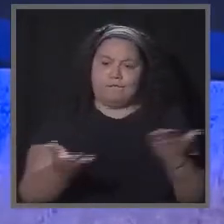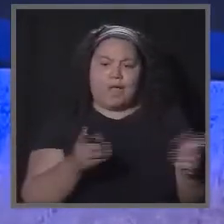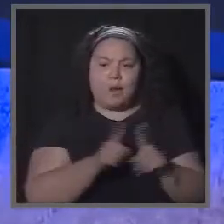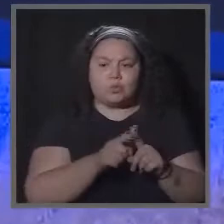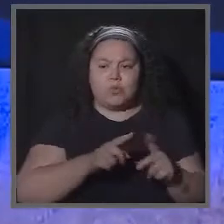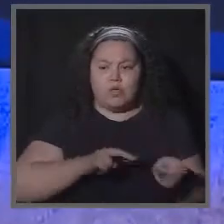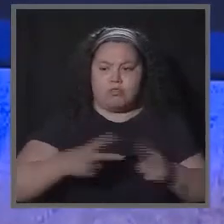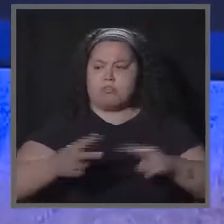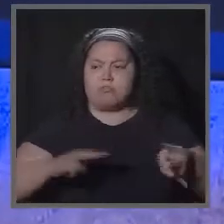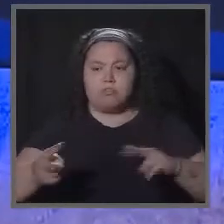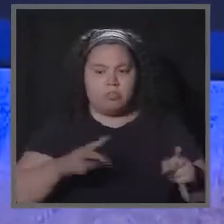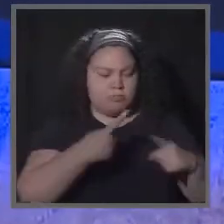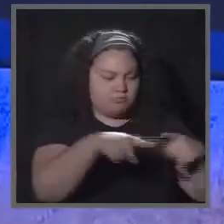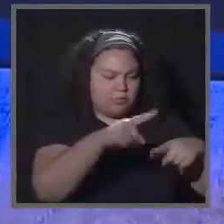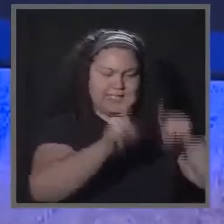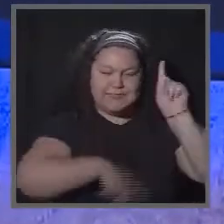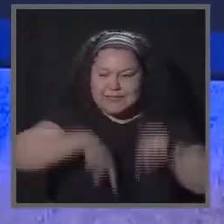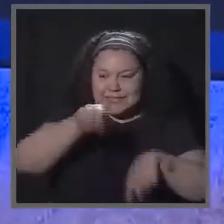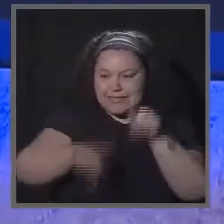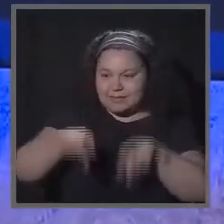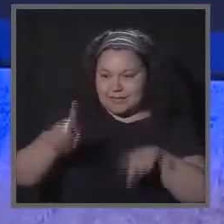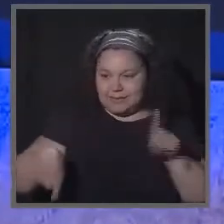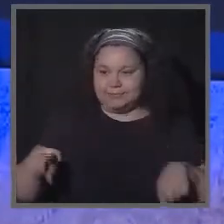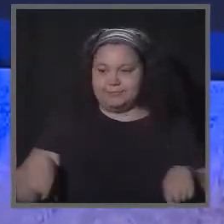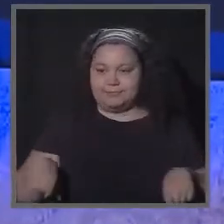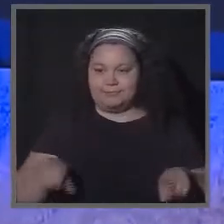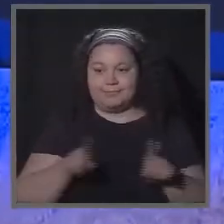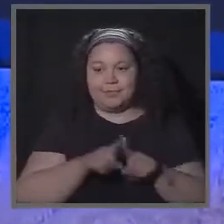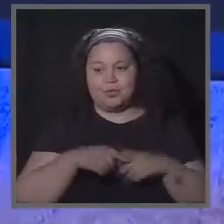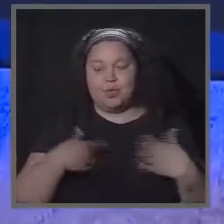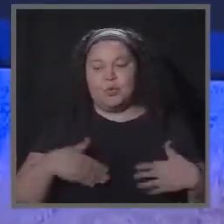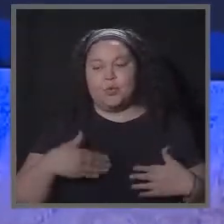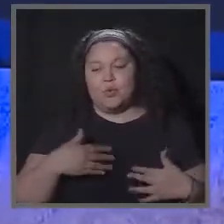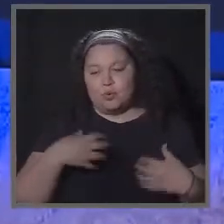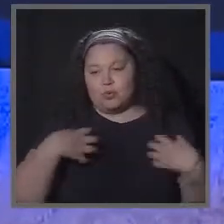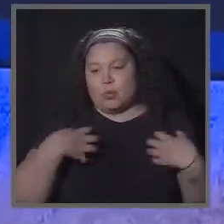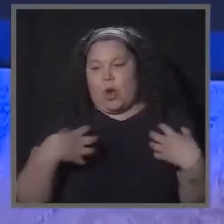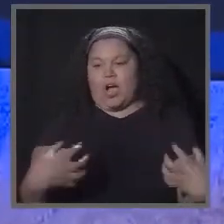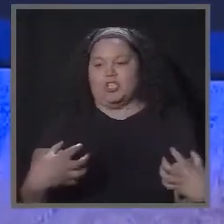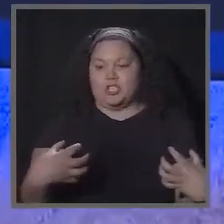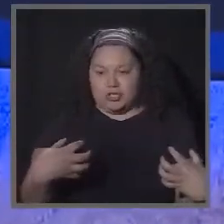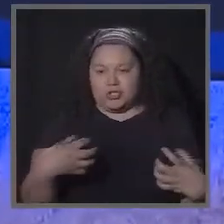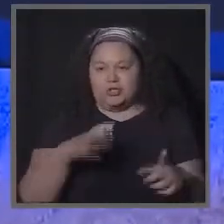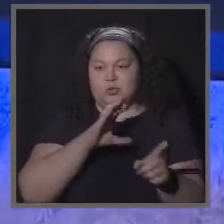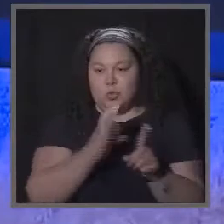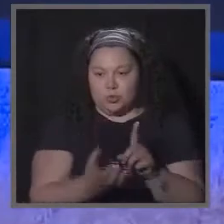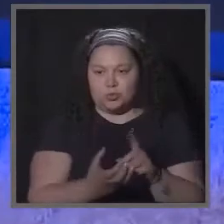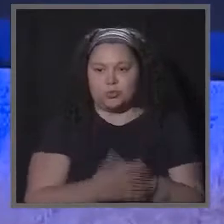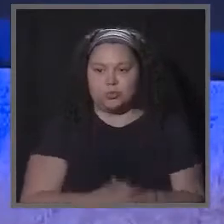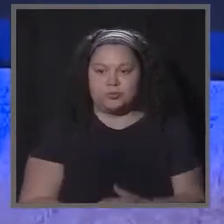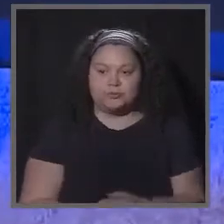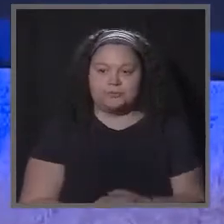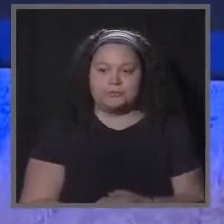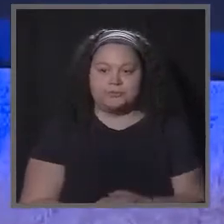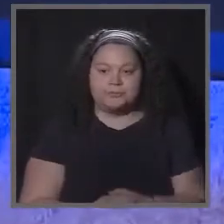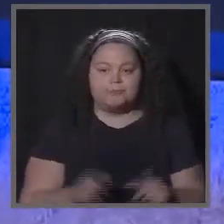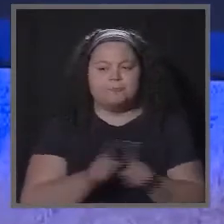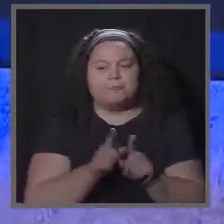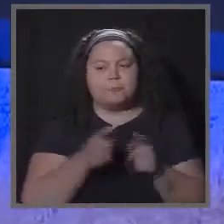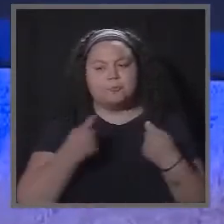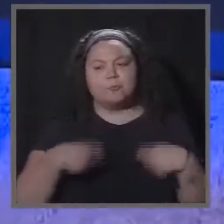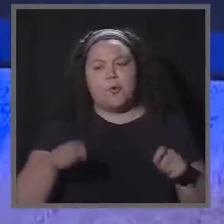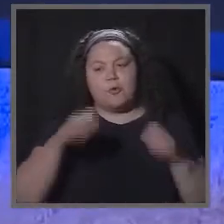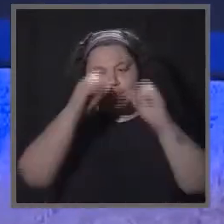a hybrid field that should be diversified, and that is its richness. And if we